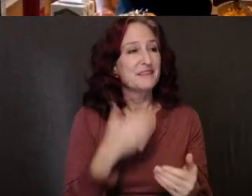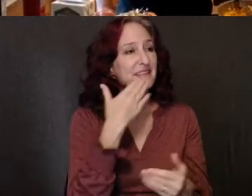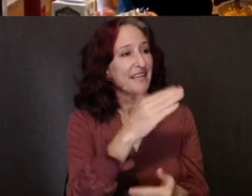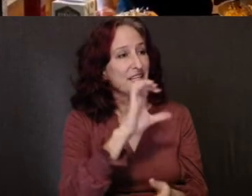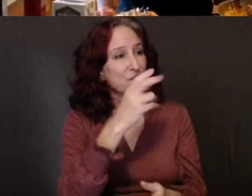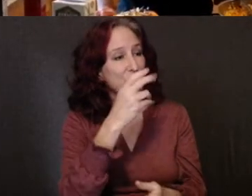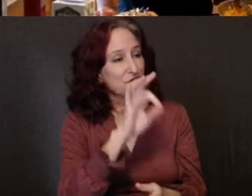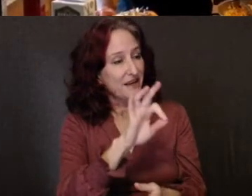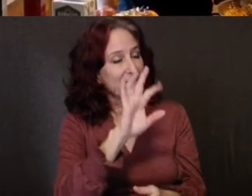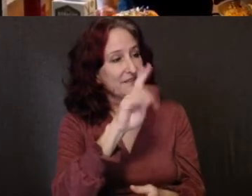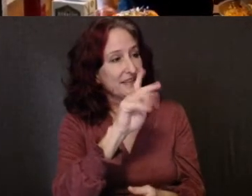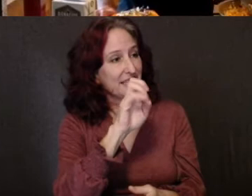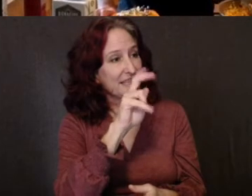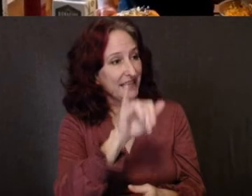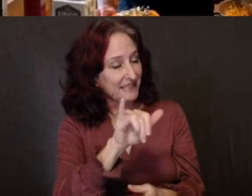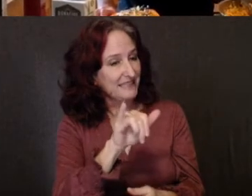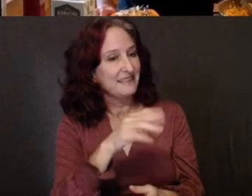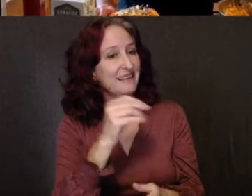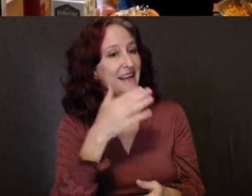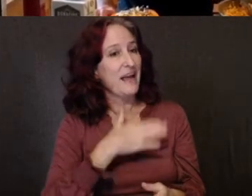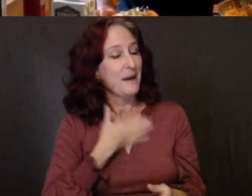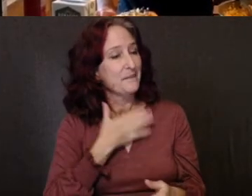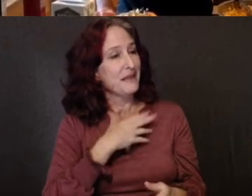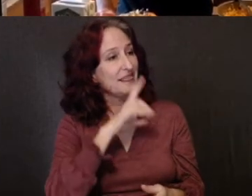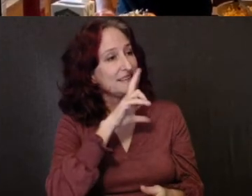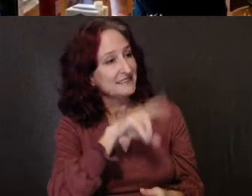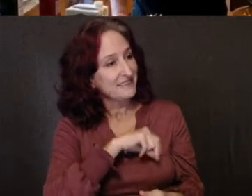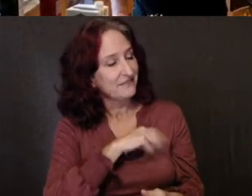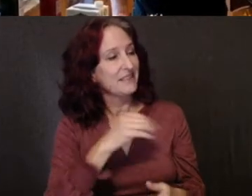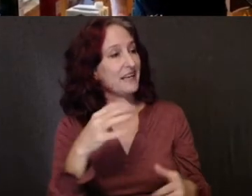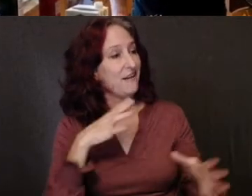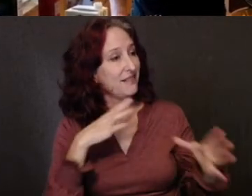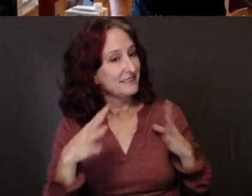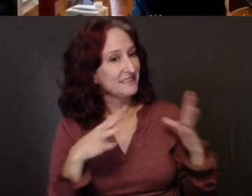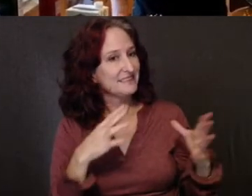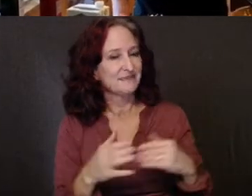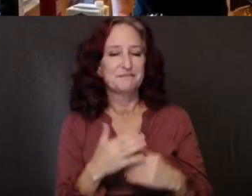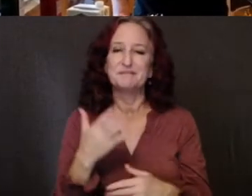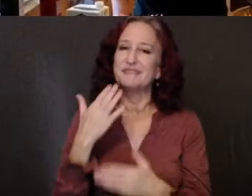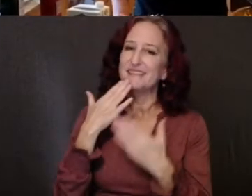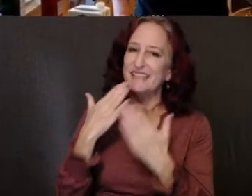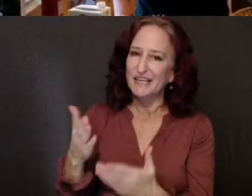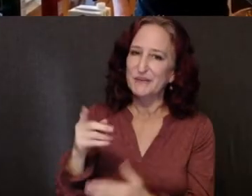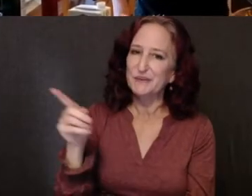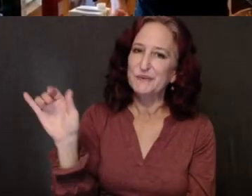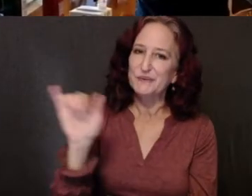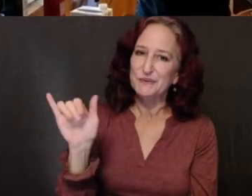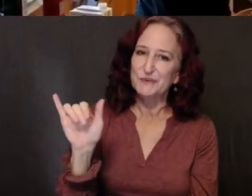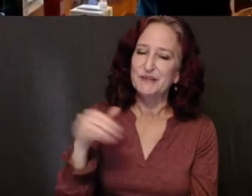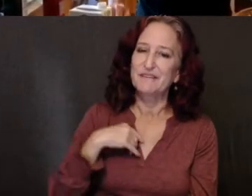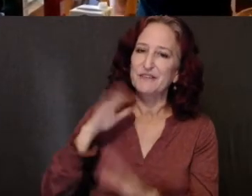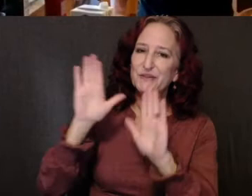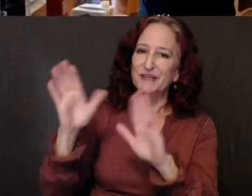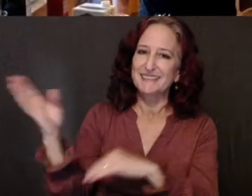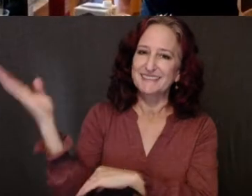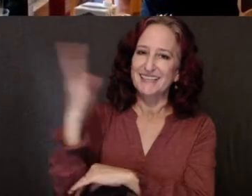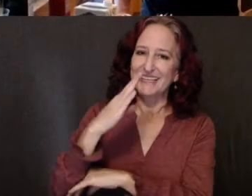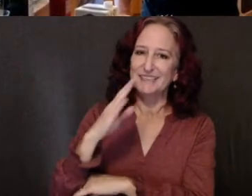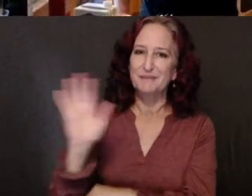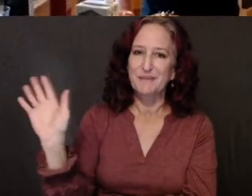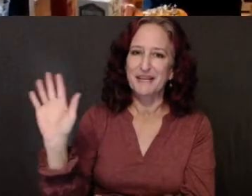Well, thank you, everyone. I think that's all the time we have for now. Thank you so much. Thank you, Chef Kenny, for doing this, and